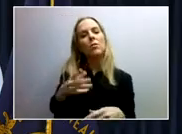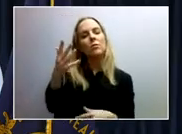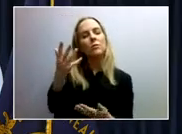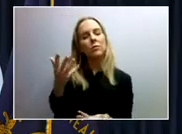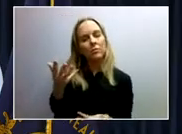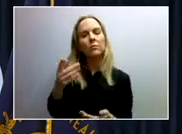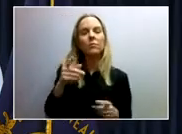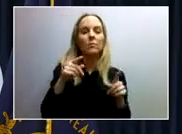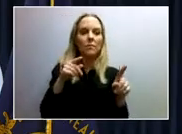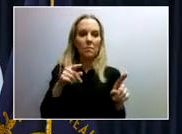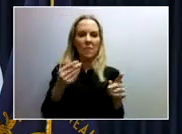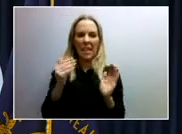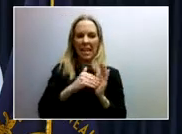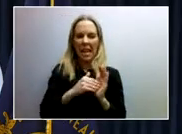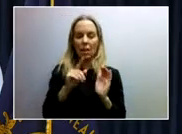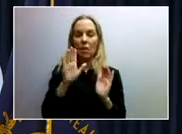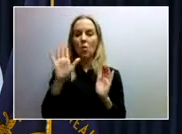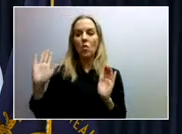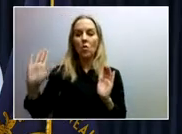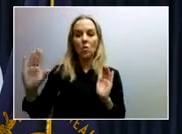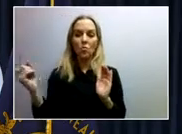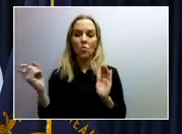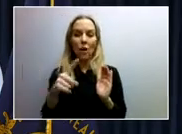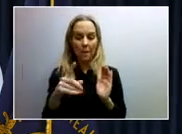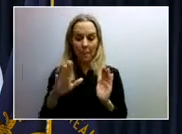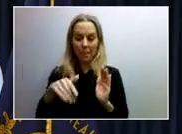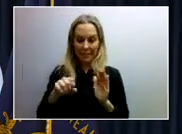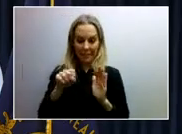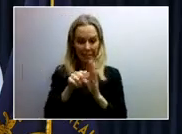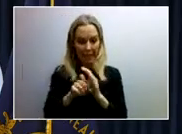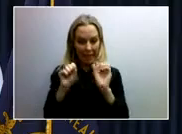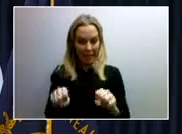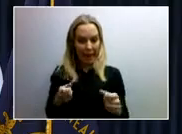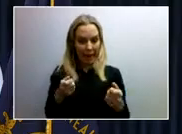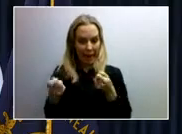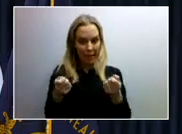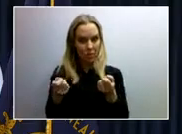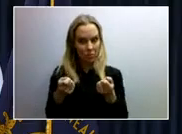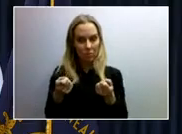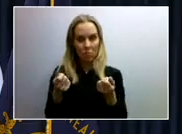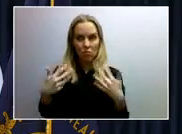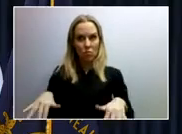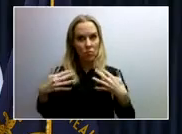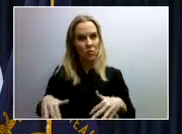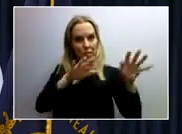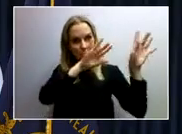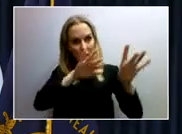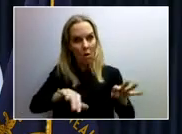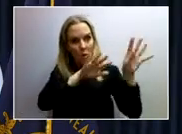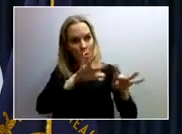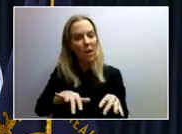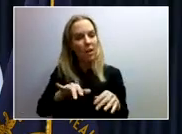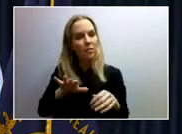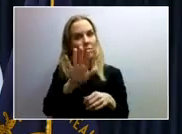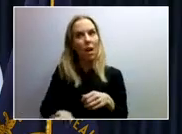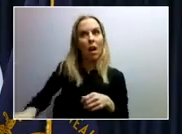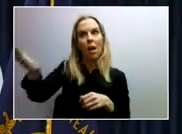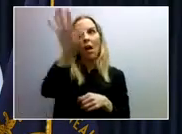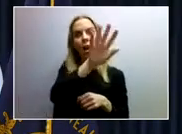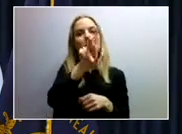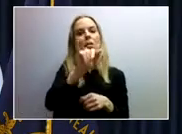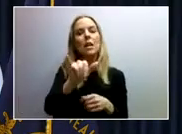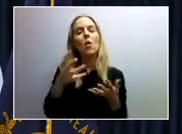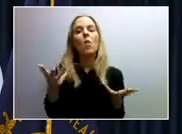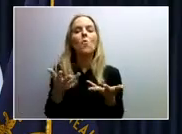is, will the state be able to handle all the snow in each of the parts of Kentucky, and what does the response look